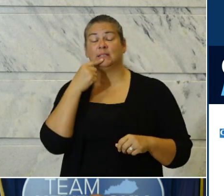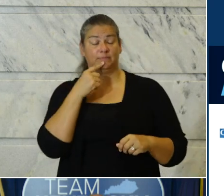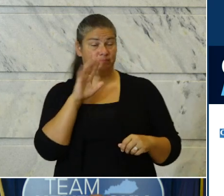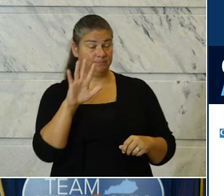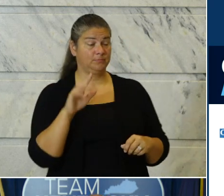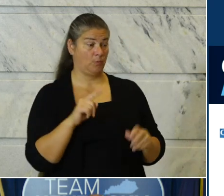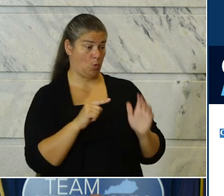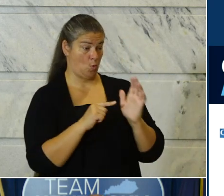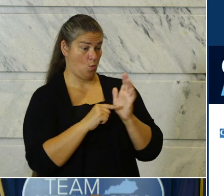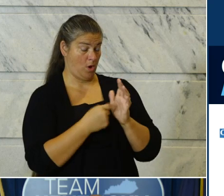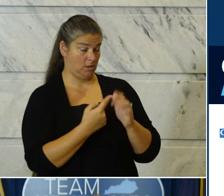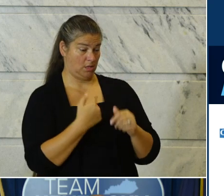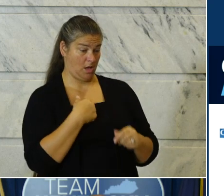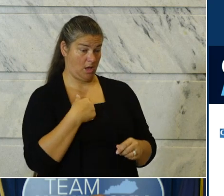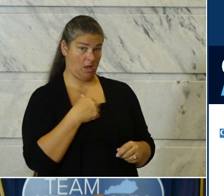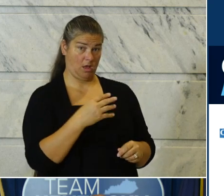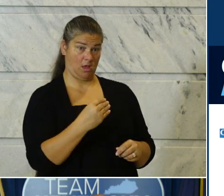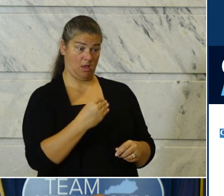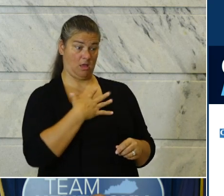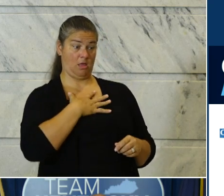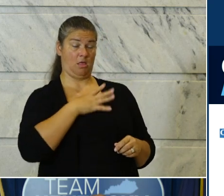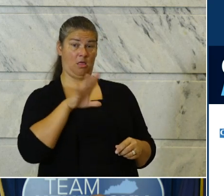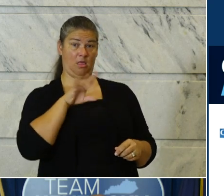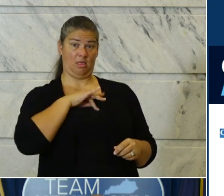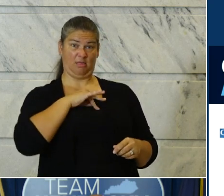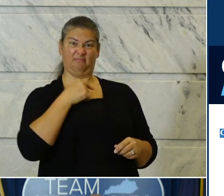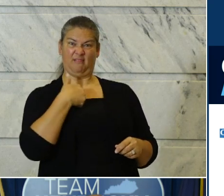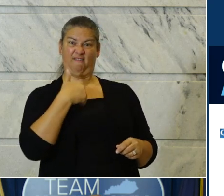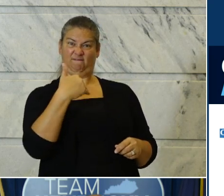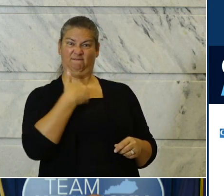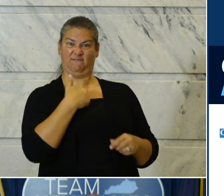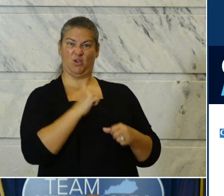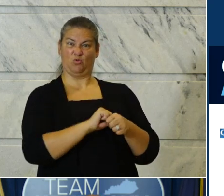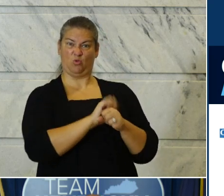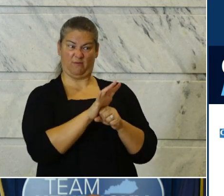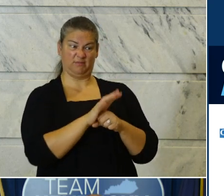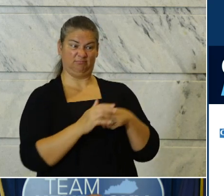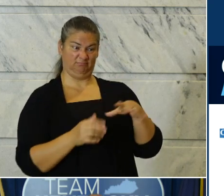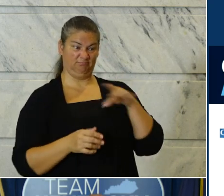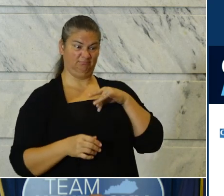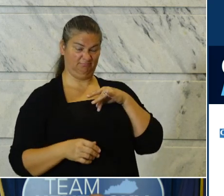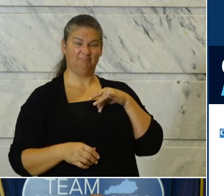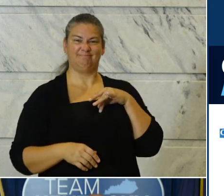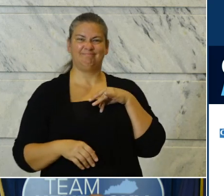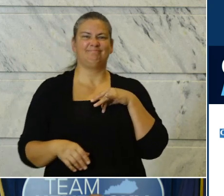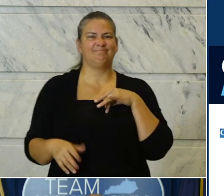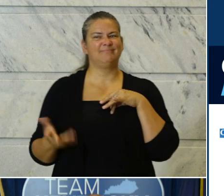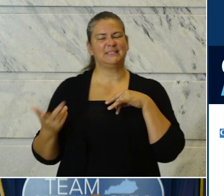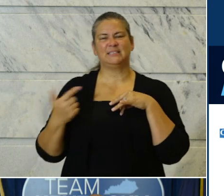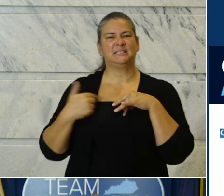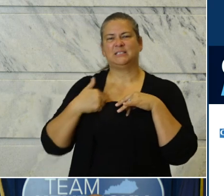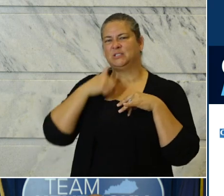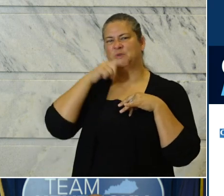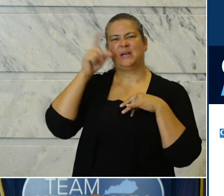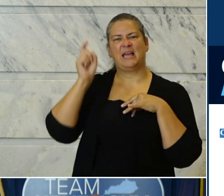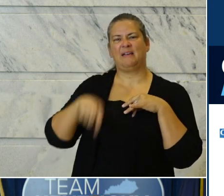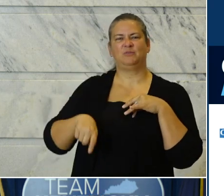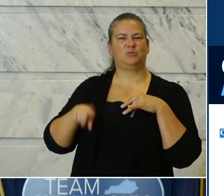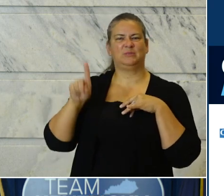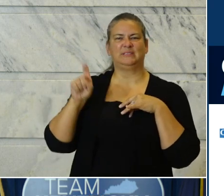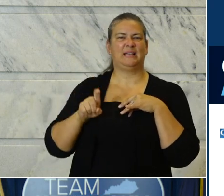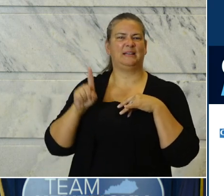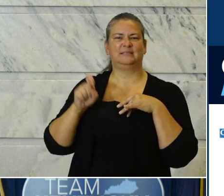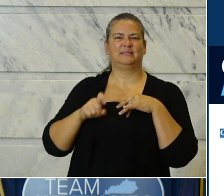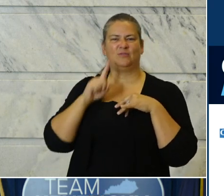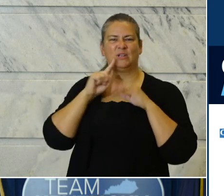once you know you are infected, there is now good evidence to say you don't have to get tested to show that you are negative. And